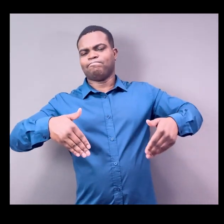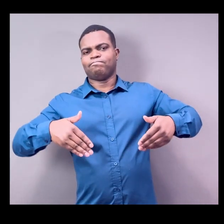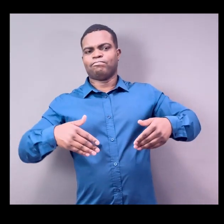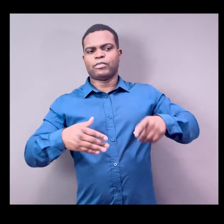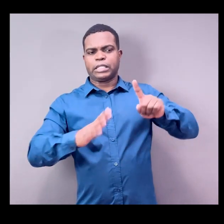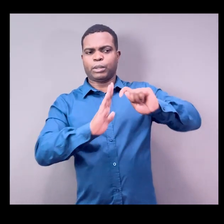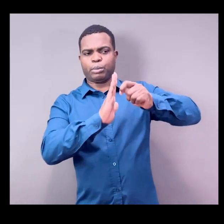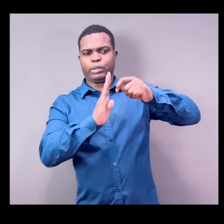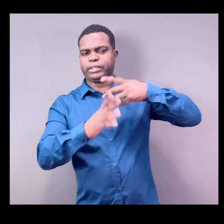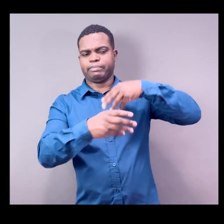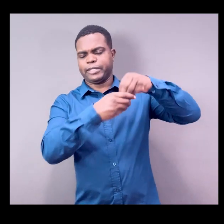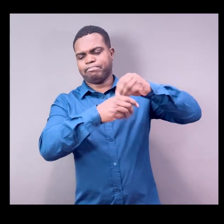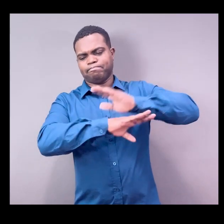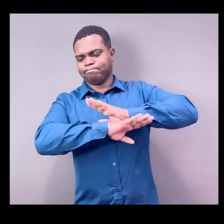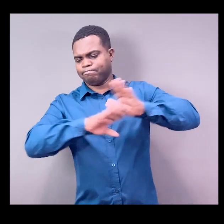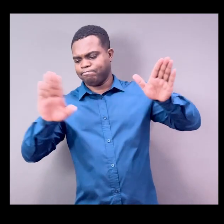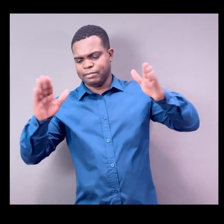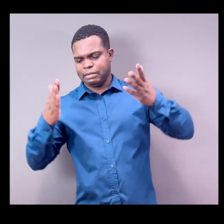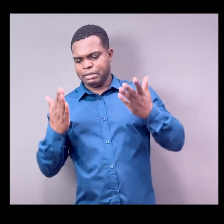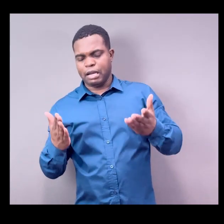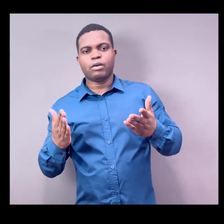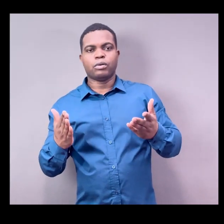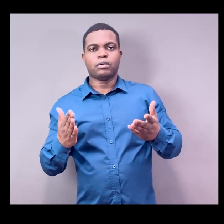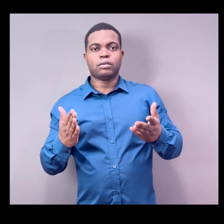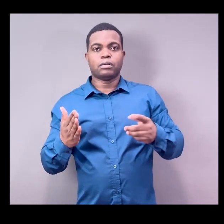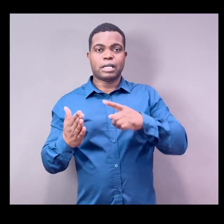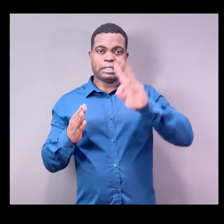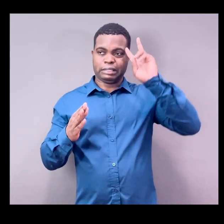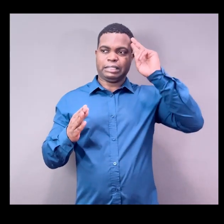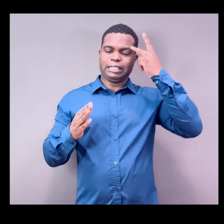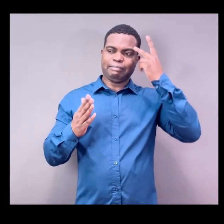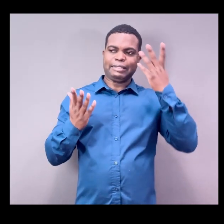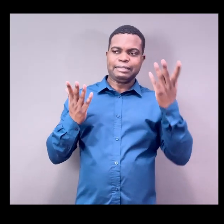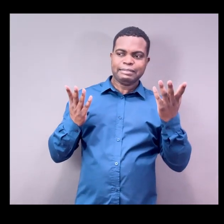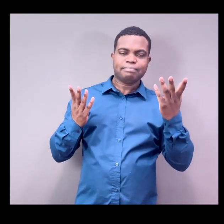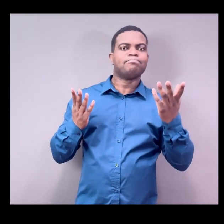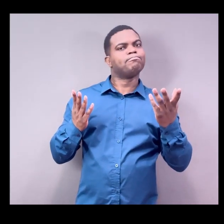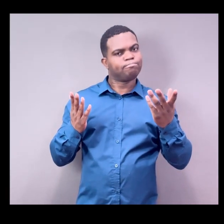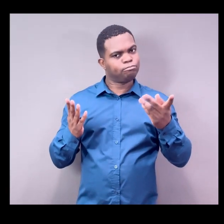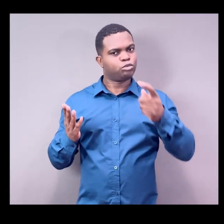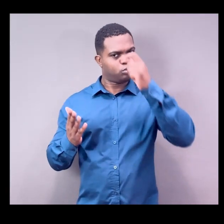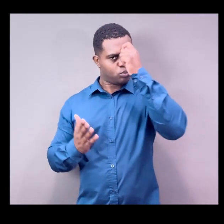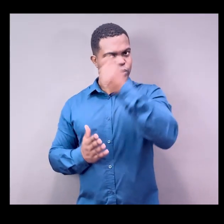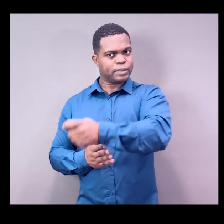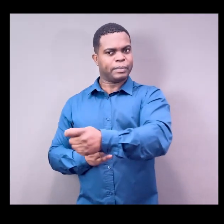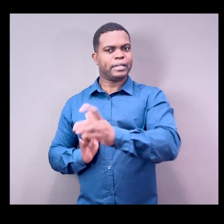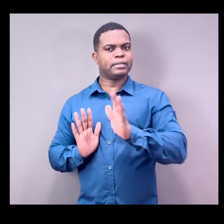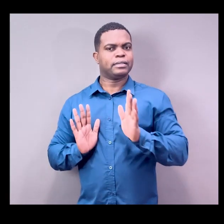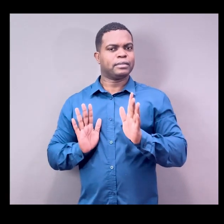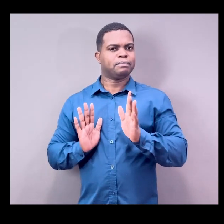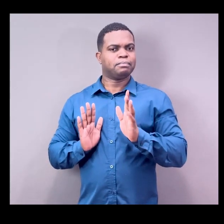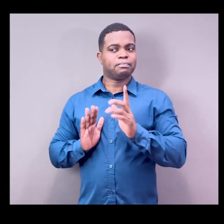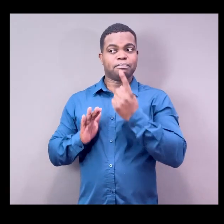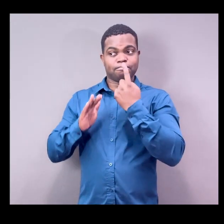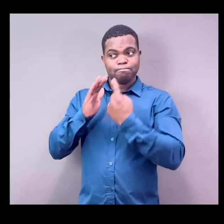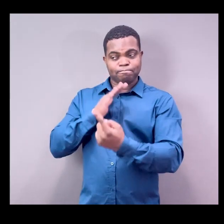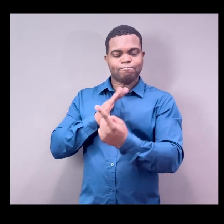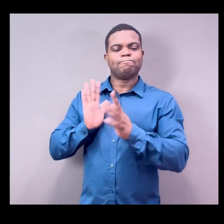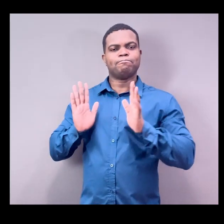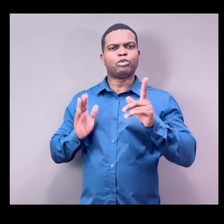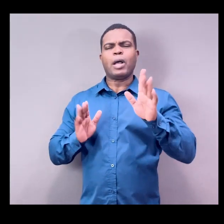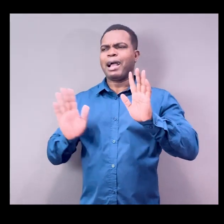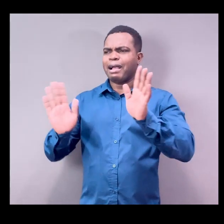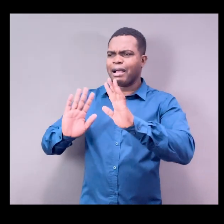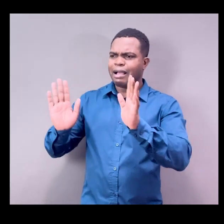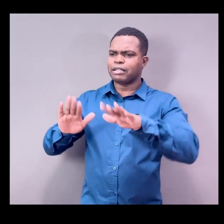longer interested in this project. I don't want to get involved again. So, and you need to respect